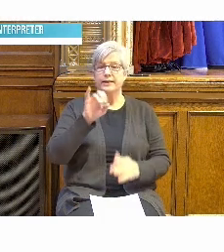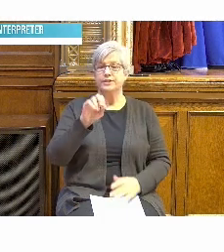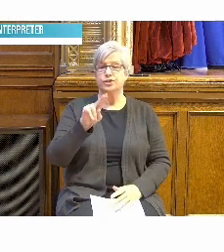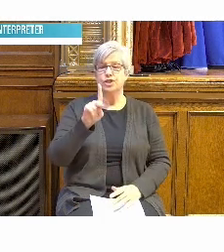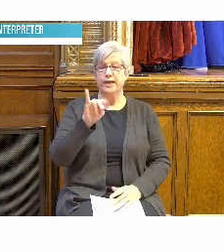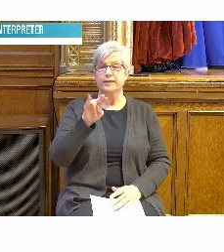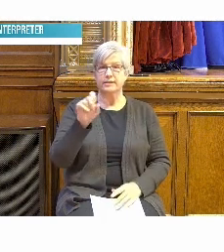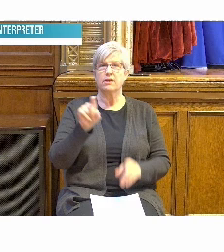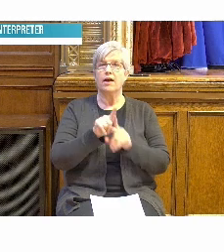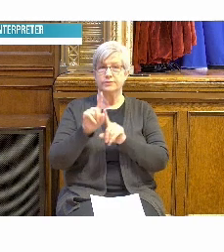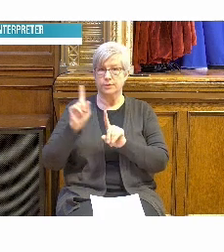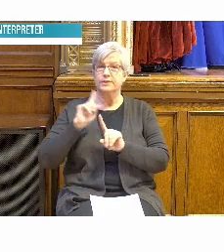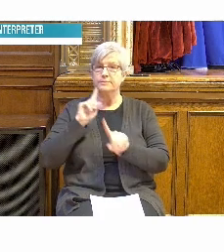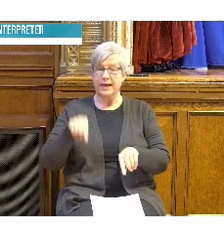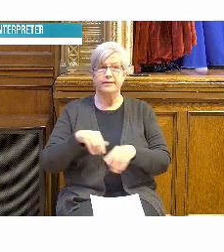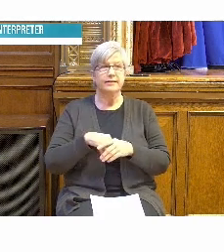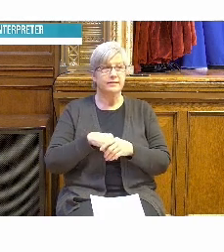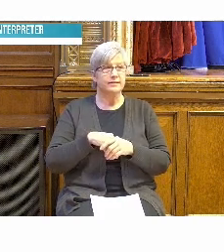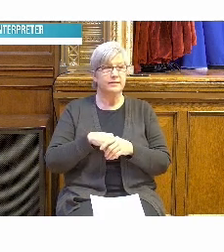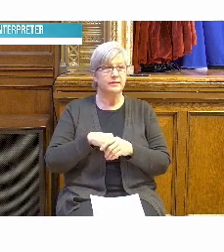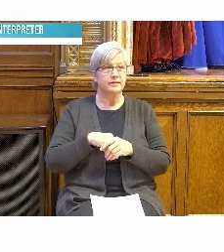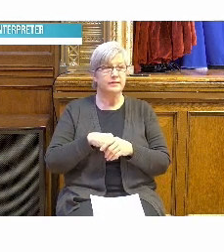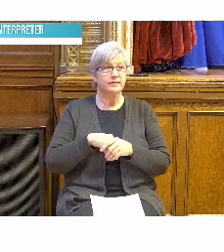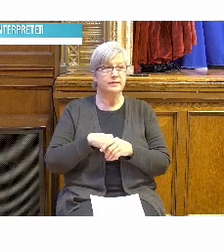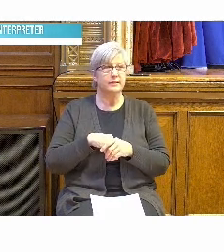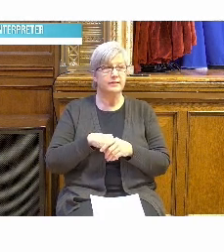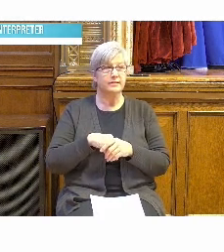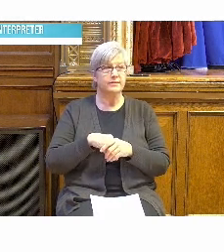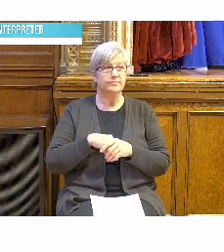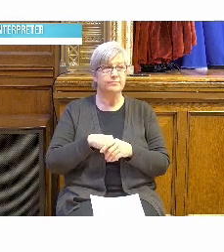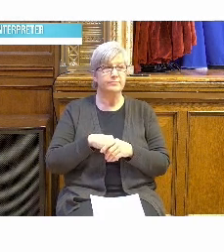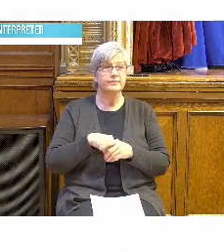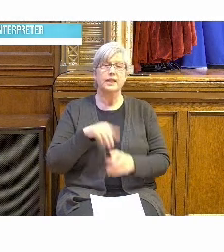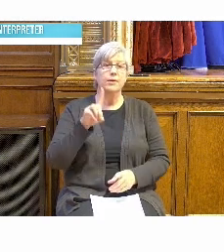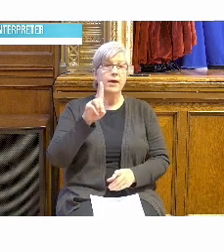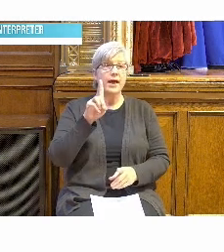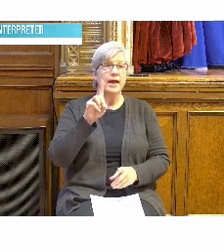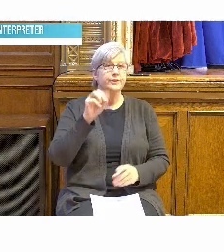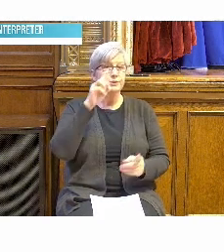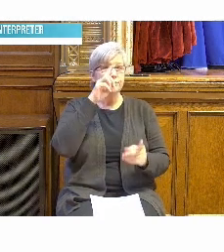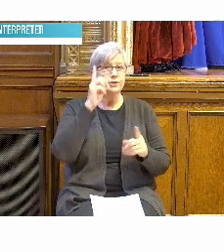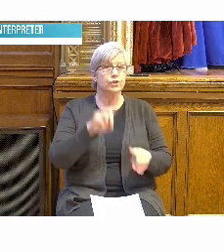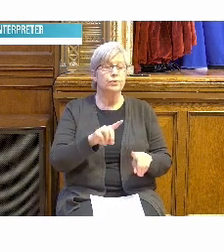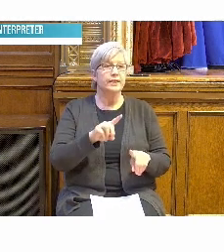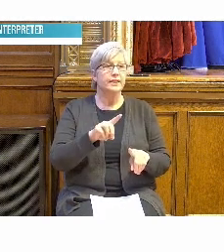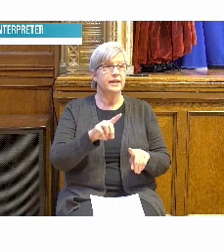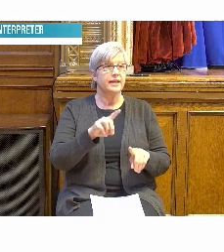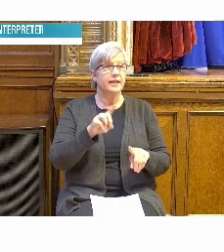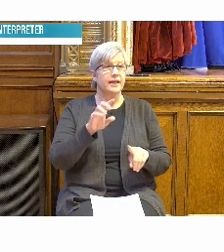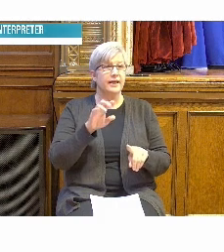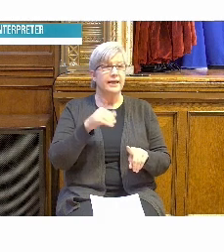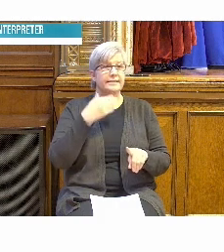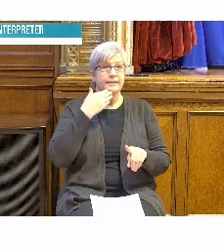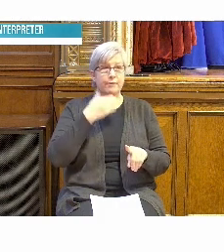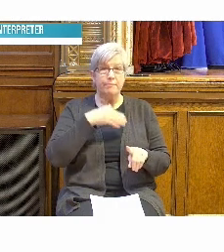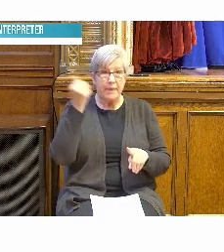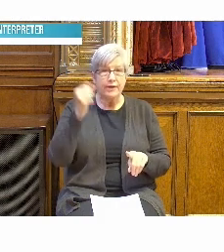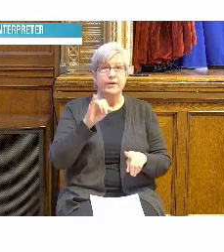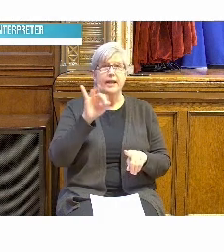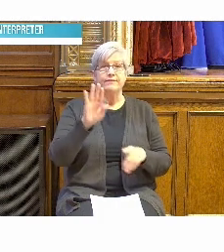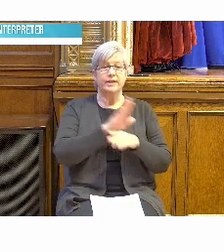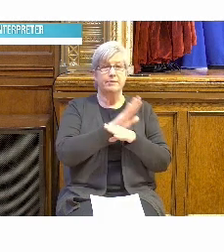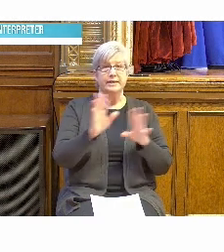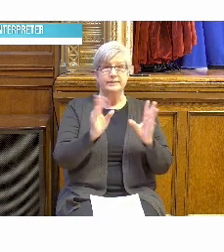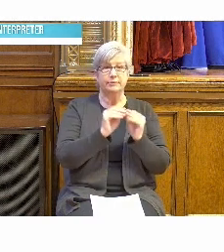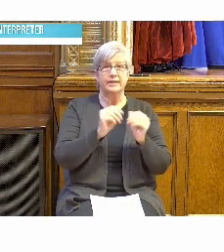Jenkins. I do agree with you, Dr. Daniels, that it would be better if the business